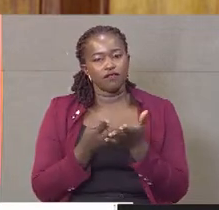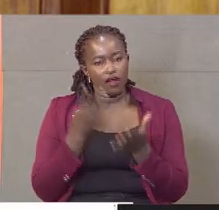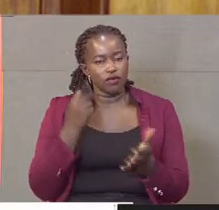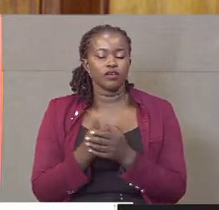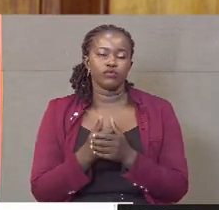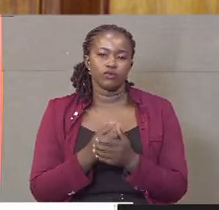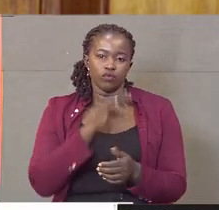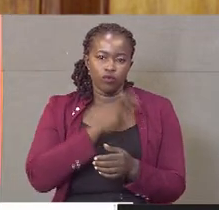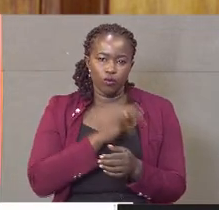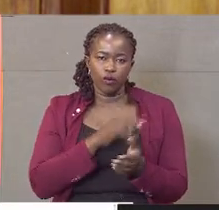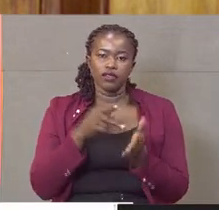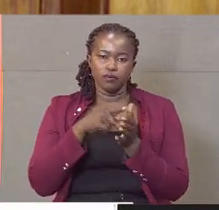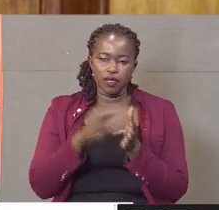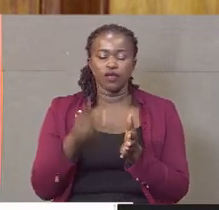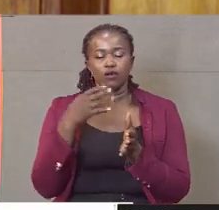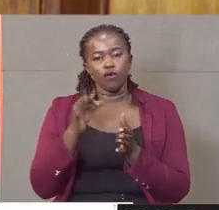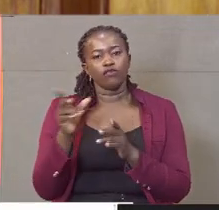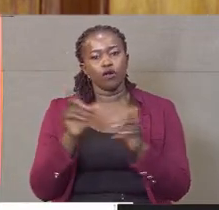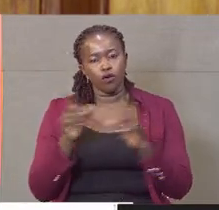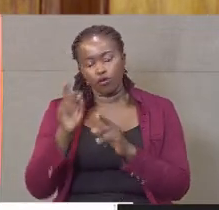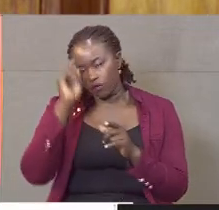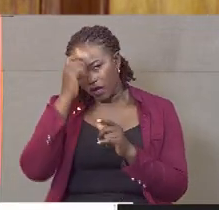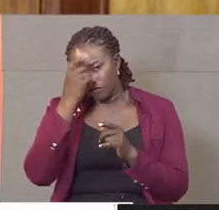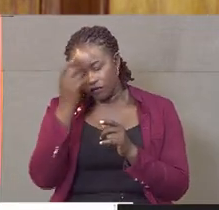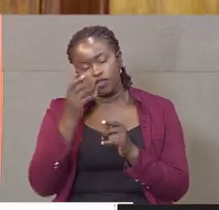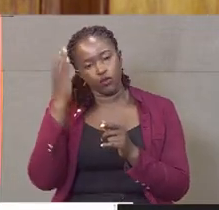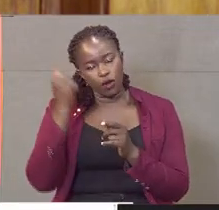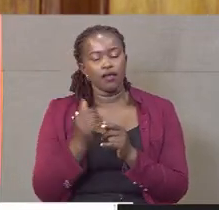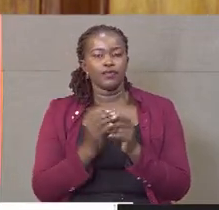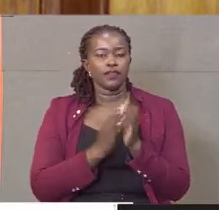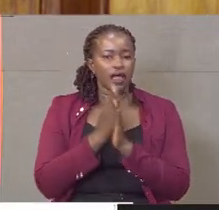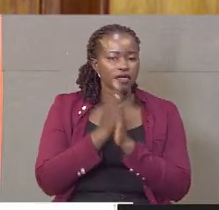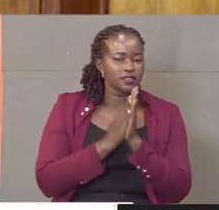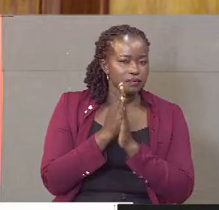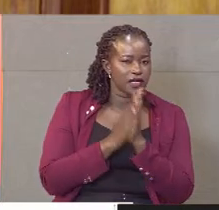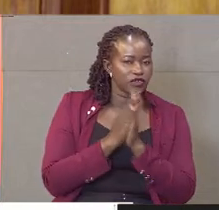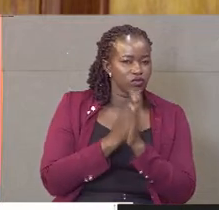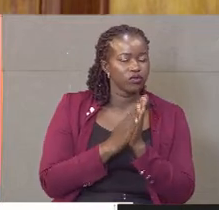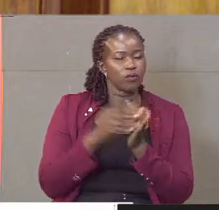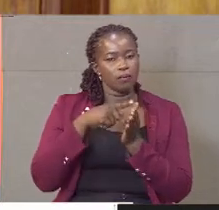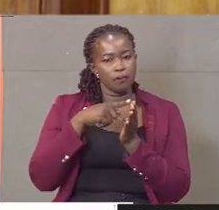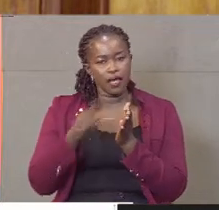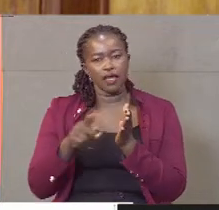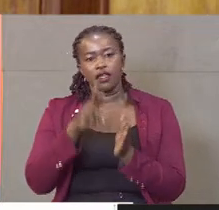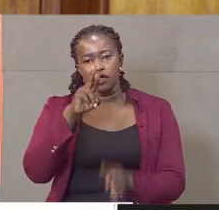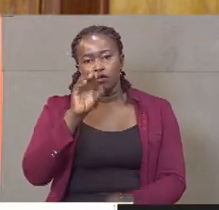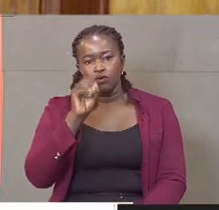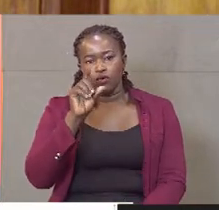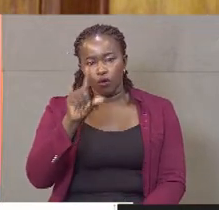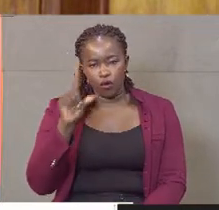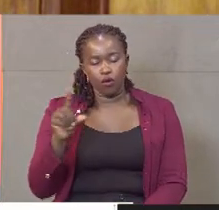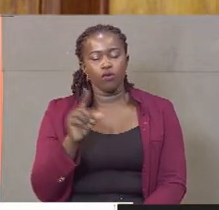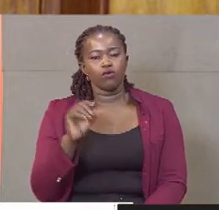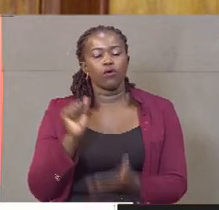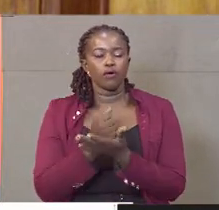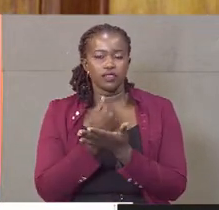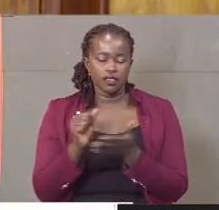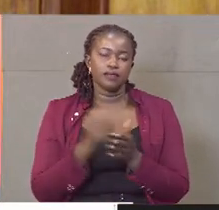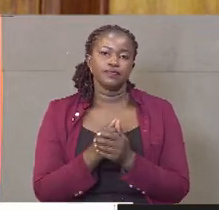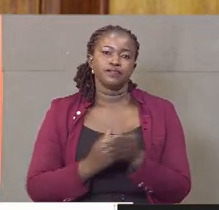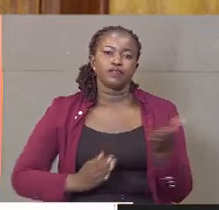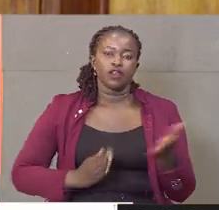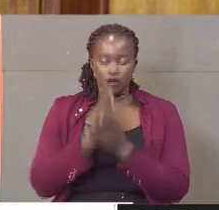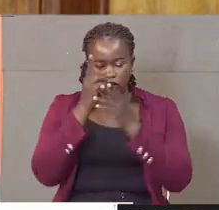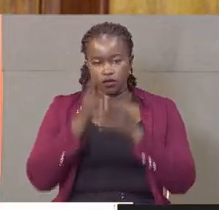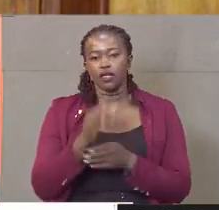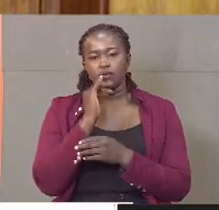pay of local government on anticipation about the payroll audit. Right, Honorable Speaker, we